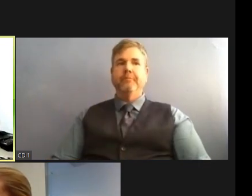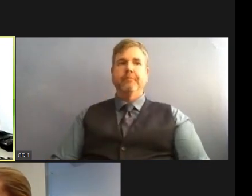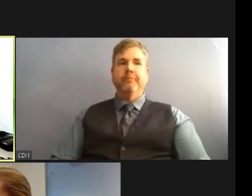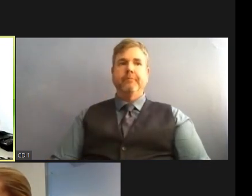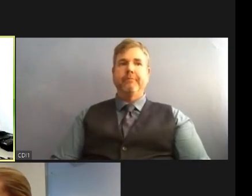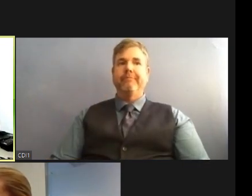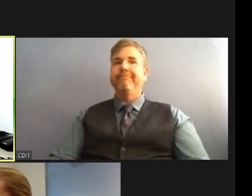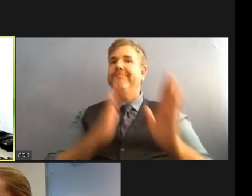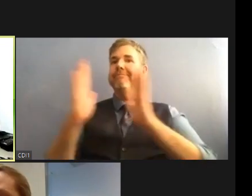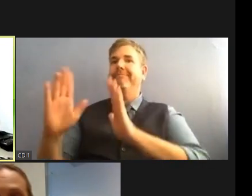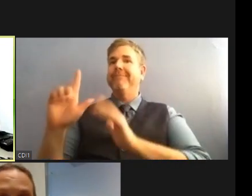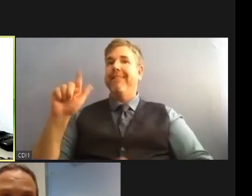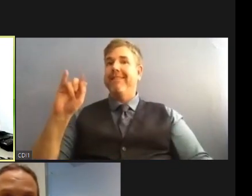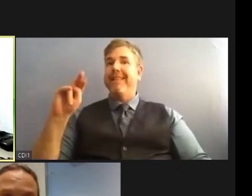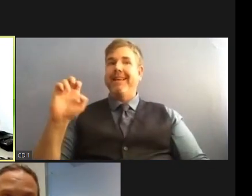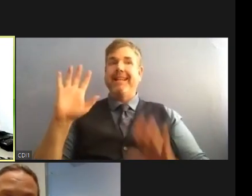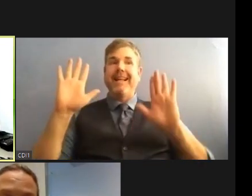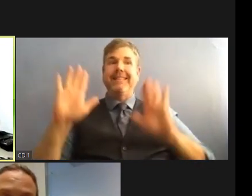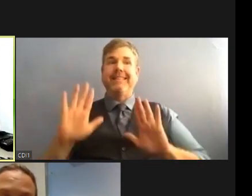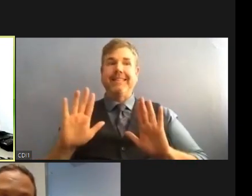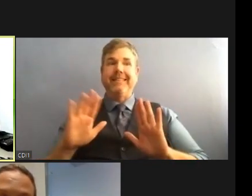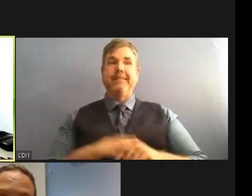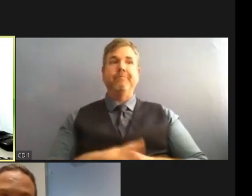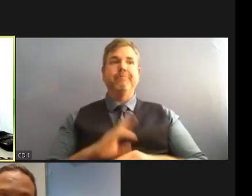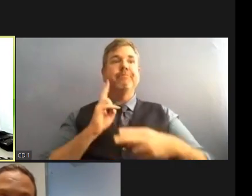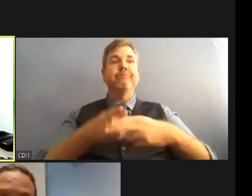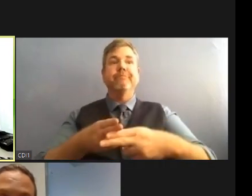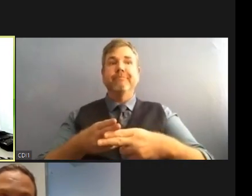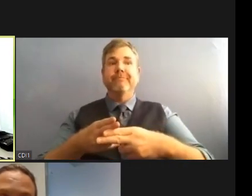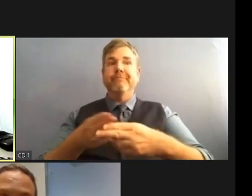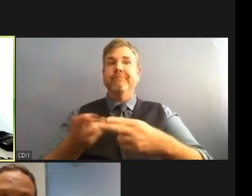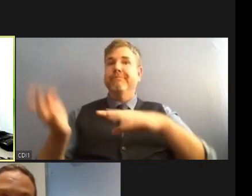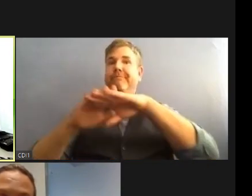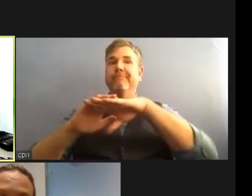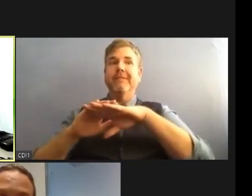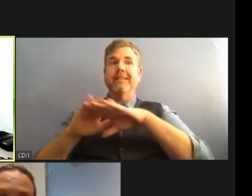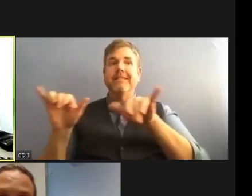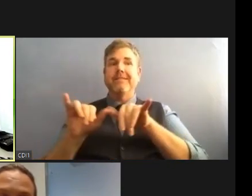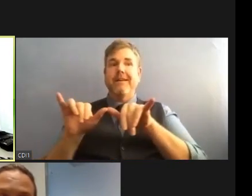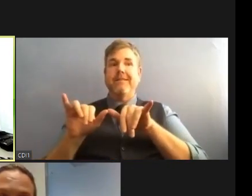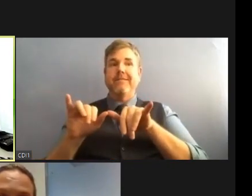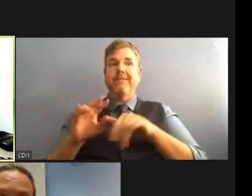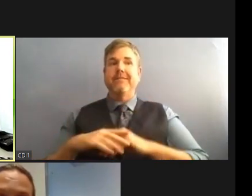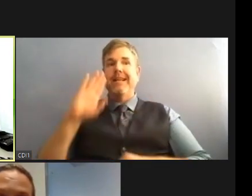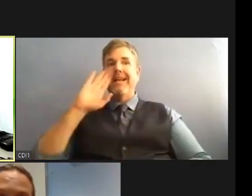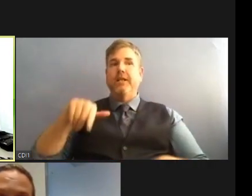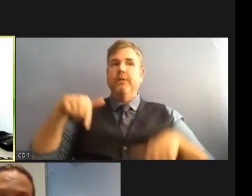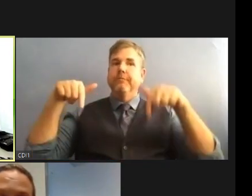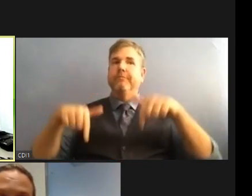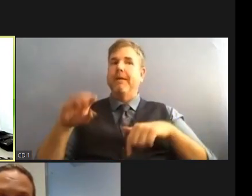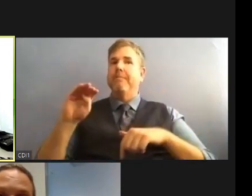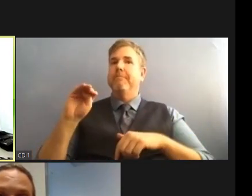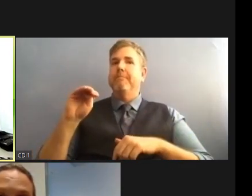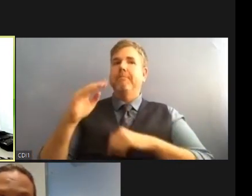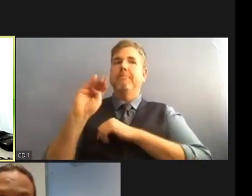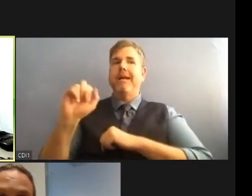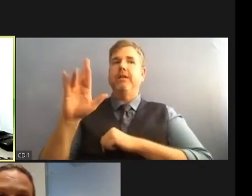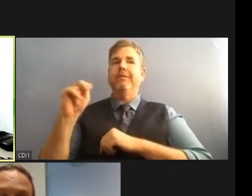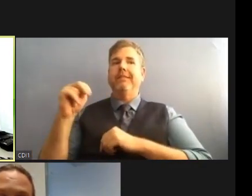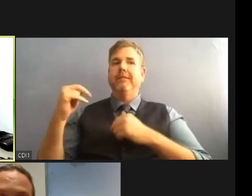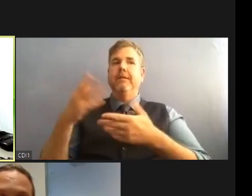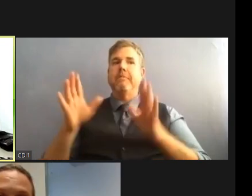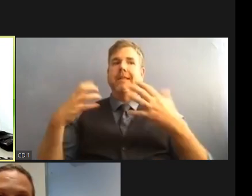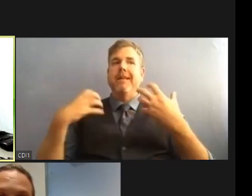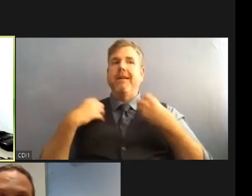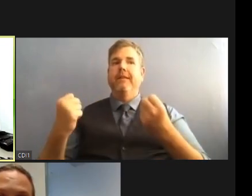since you mentioned the increased cohort size, I know that Marin Public Health did release new guidelines for childcare and youth programs. And